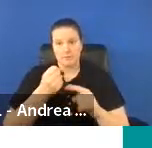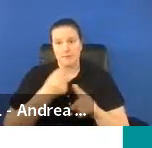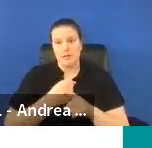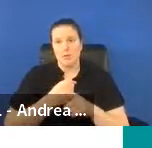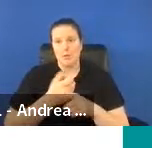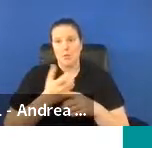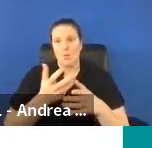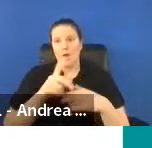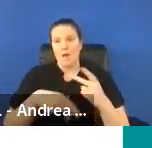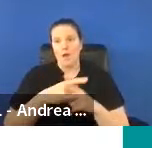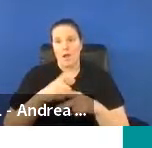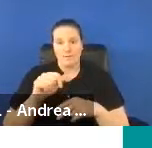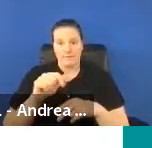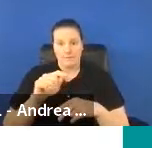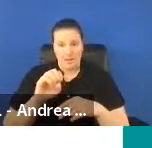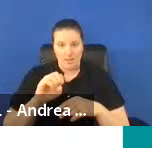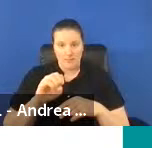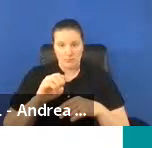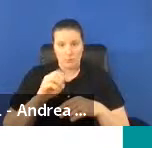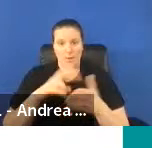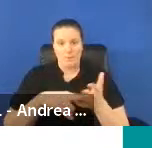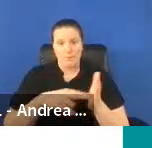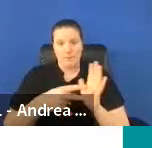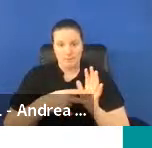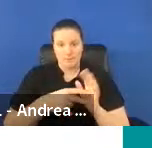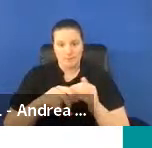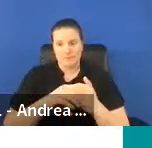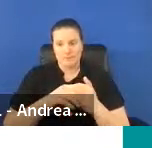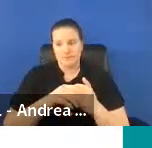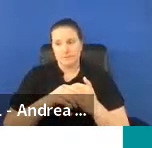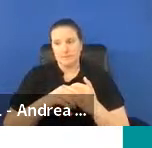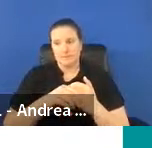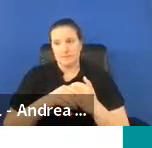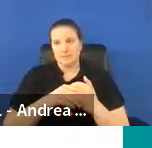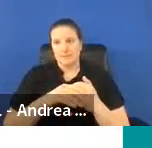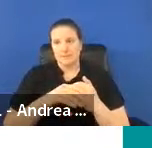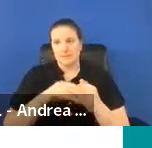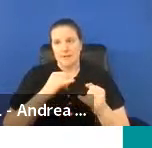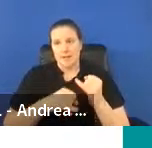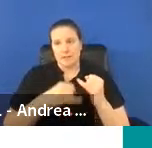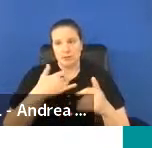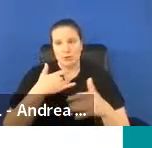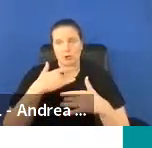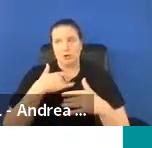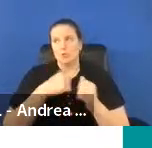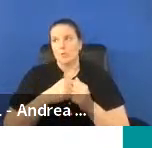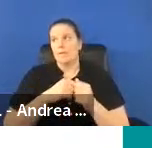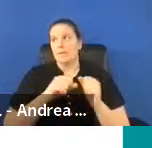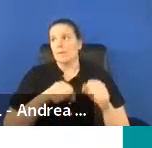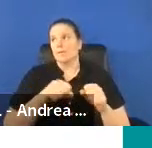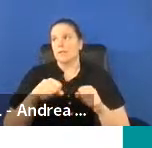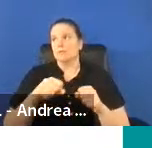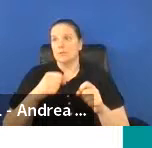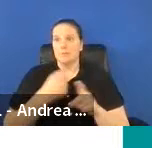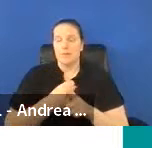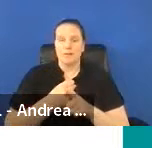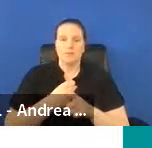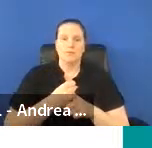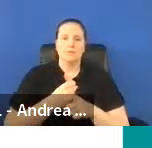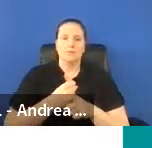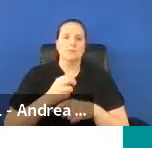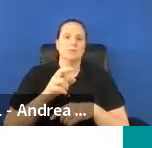of lanes and for what purpose. And then lastly, concerns around potential impacts to residents, businesses, and